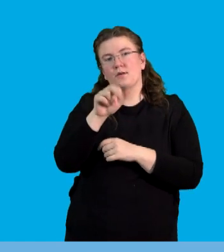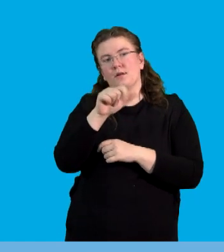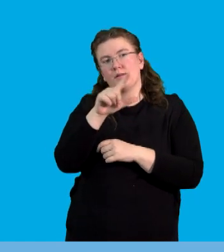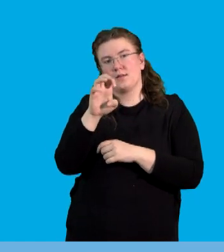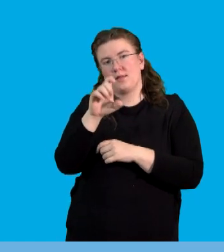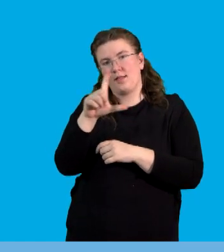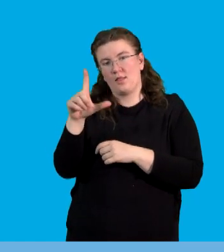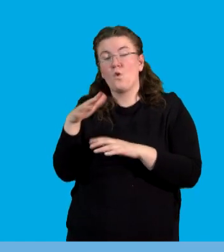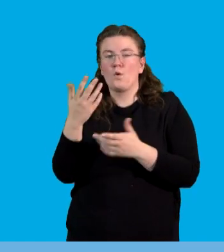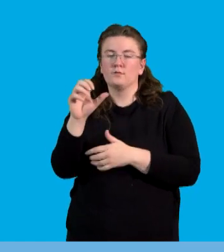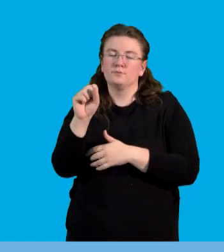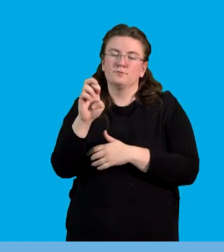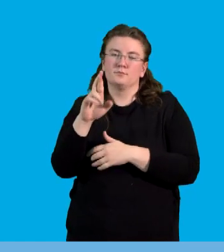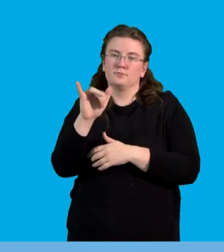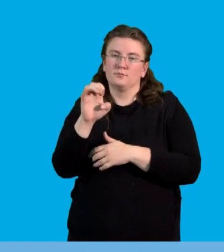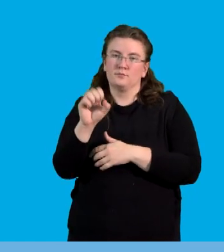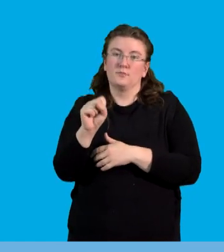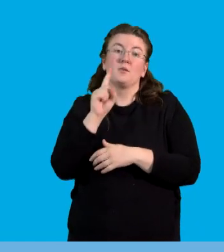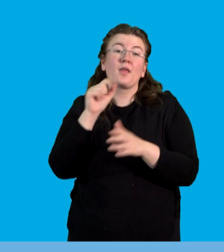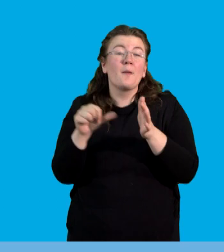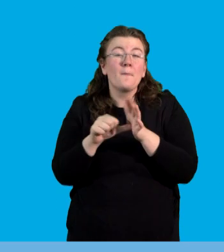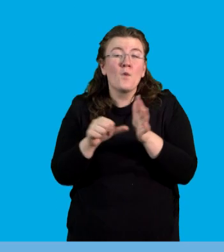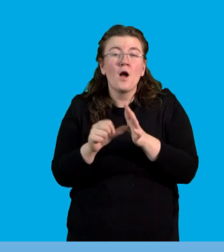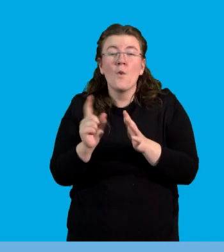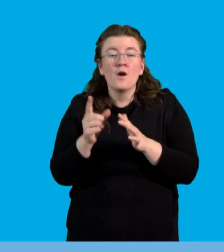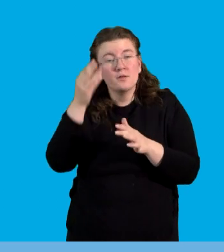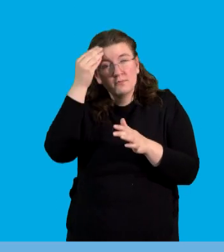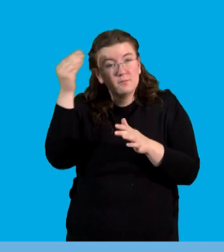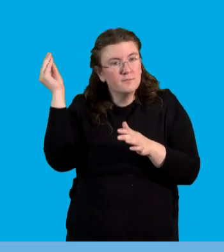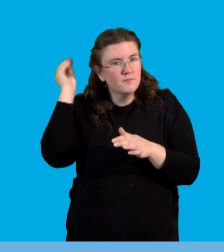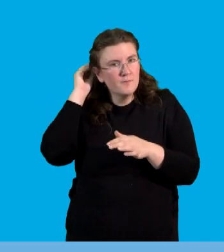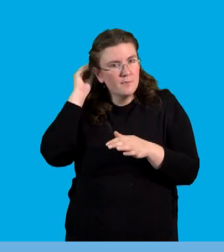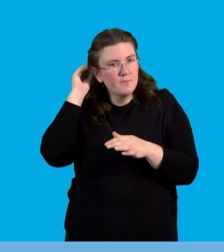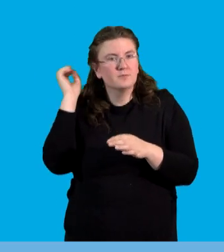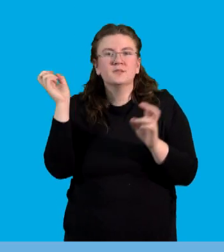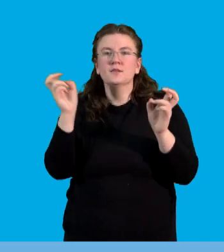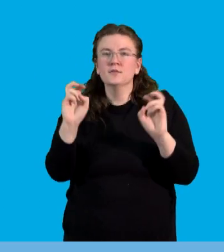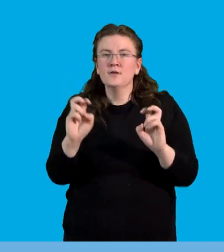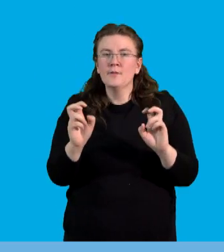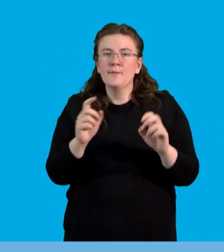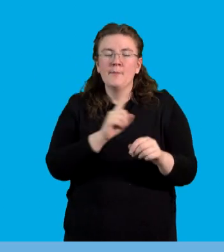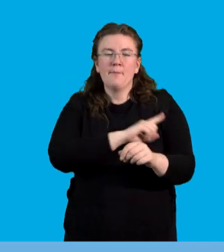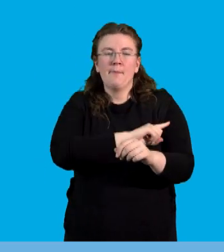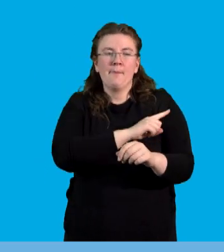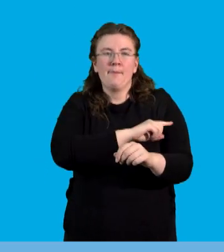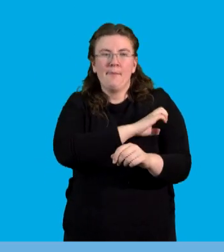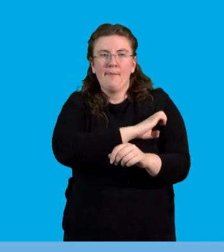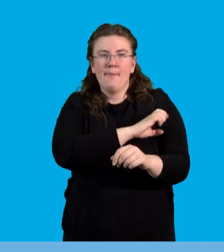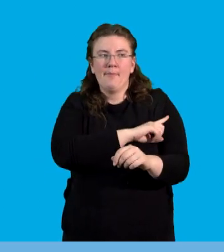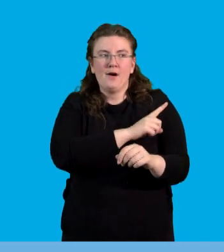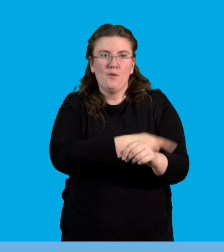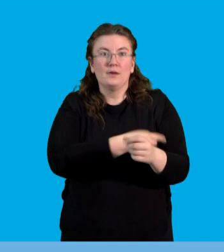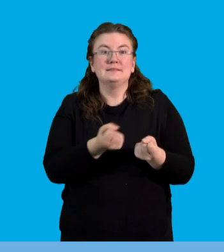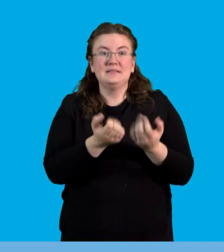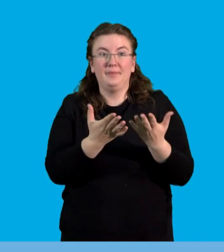be connected in series. However, the most important thing that you need to remember here about this electrical power supply is that the